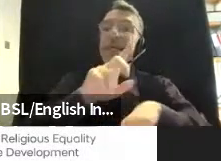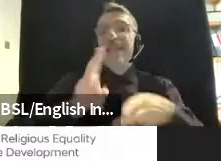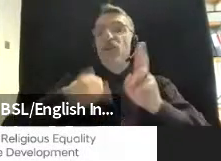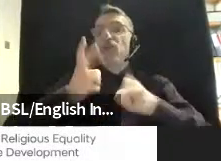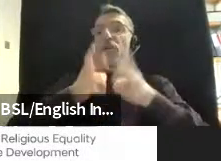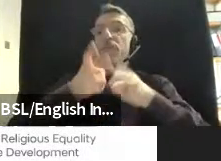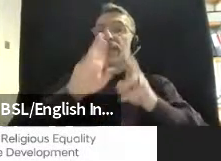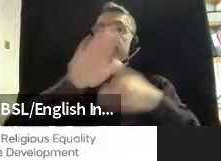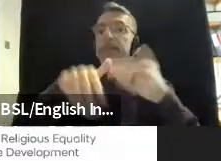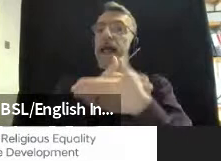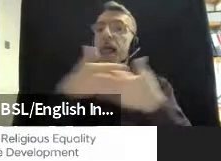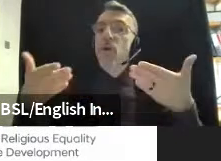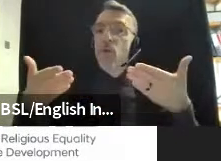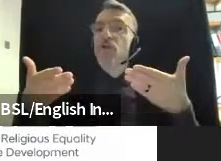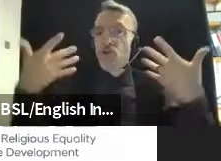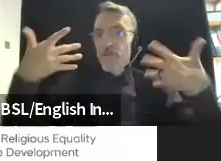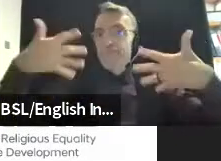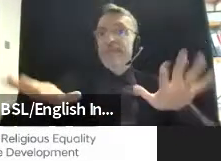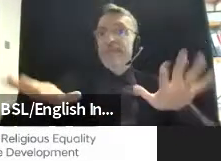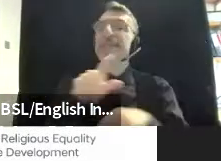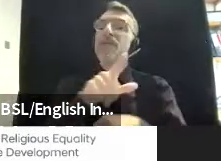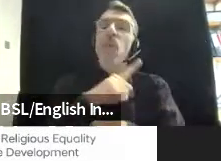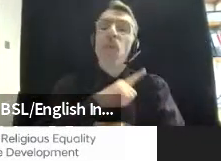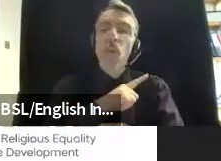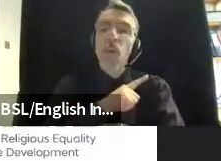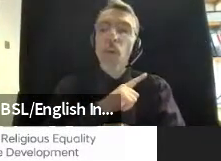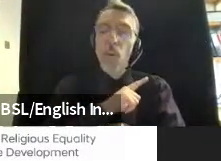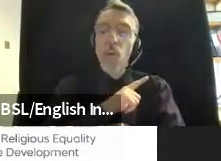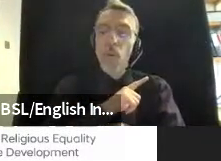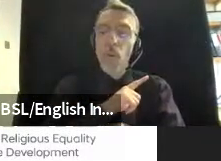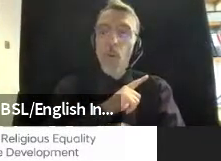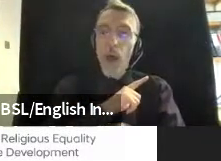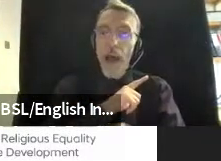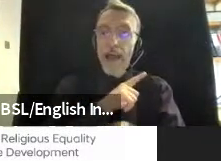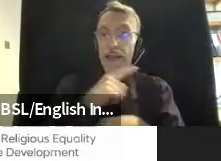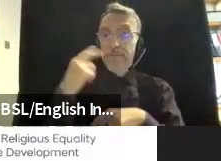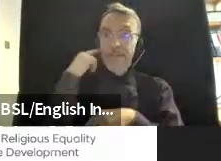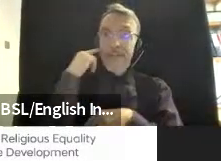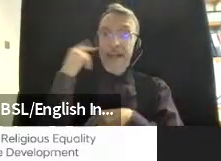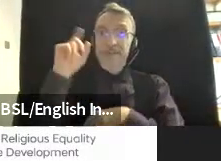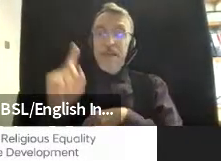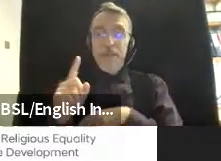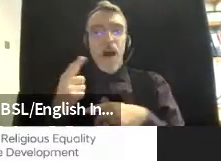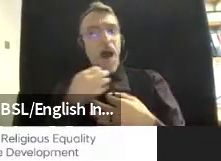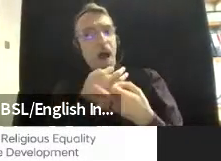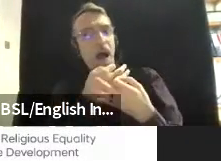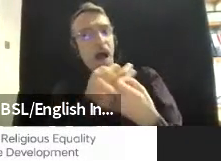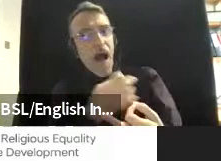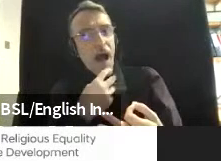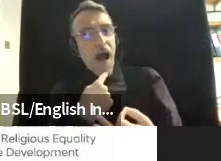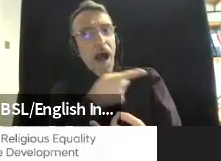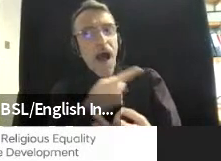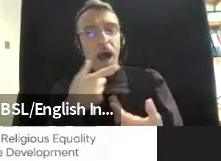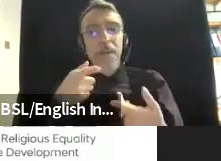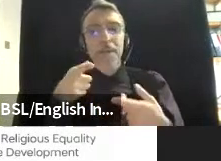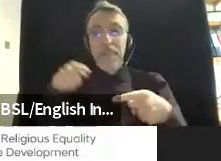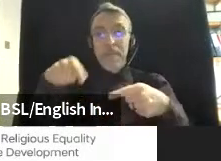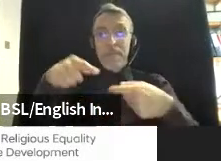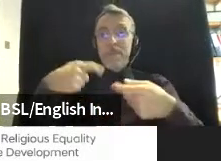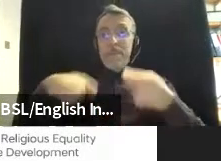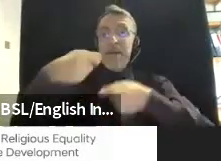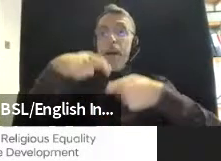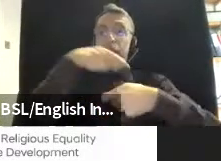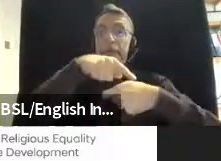language. This was done because in the deaf people, they became a field of contestation